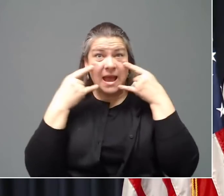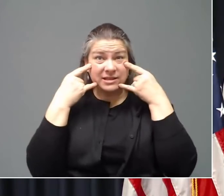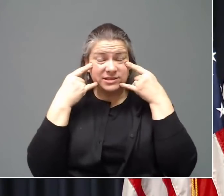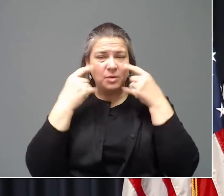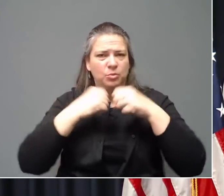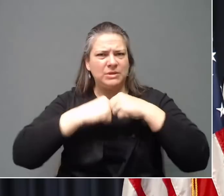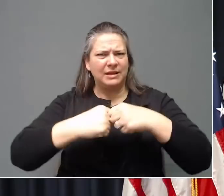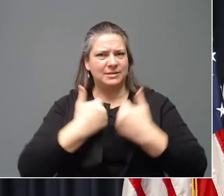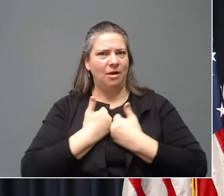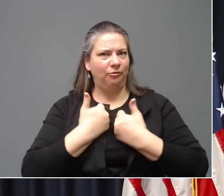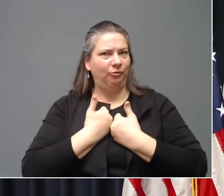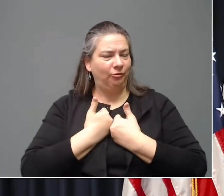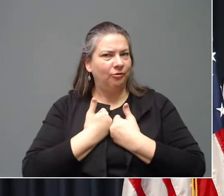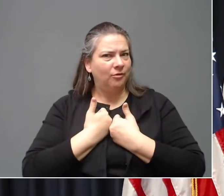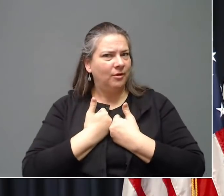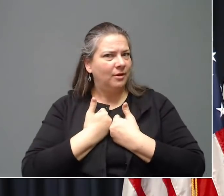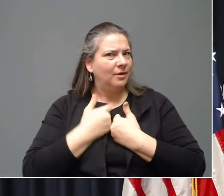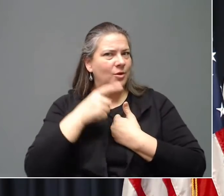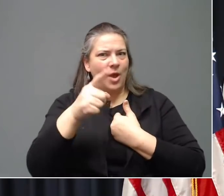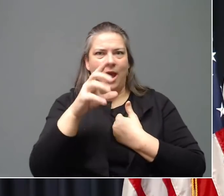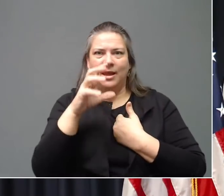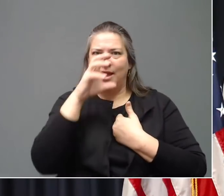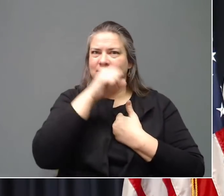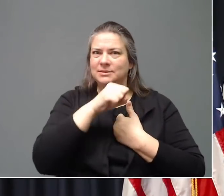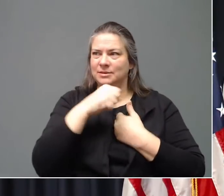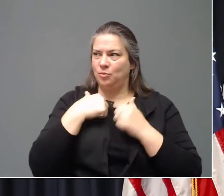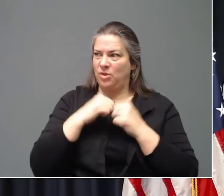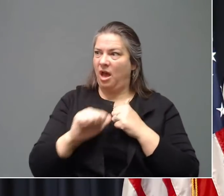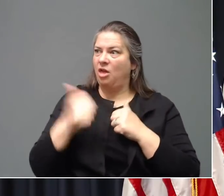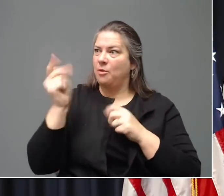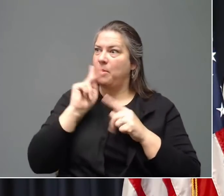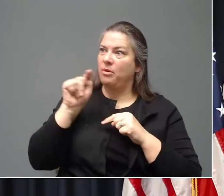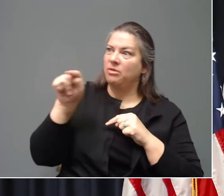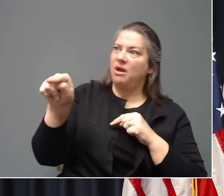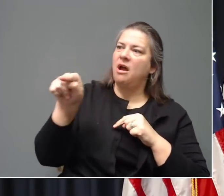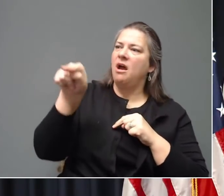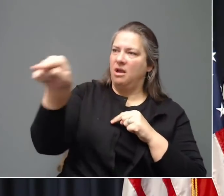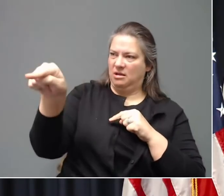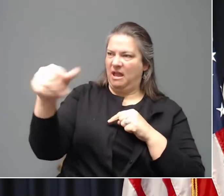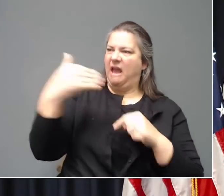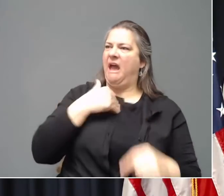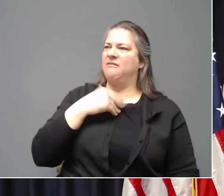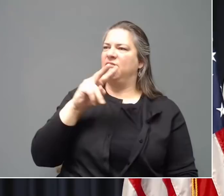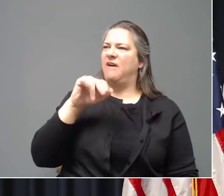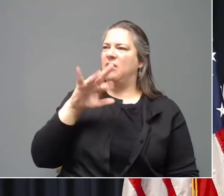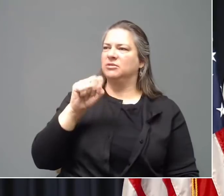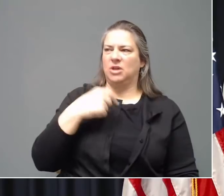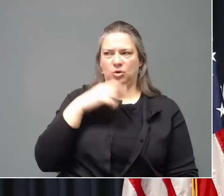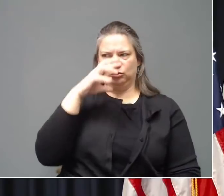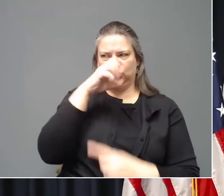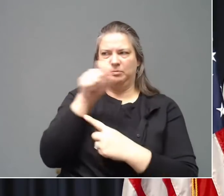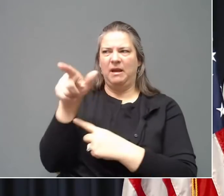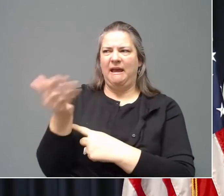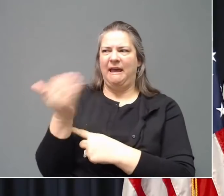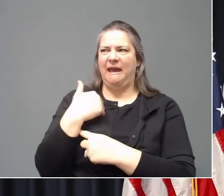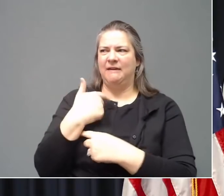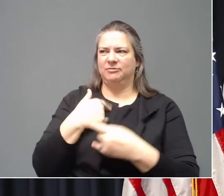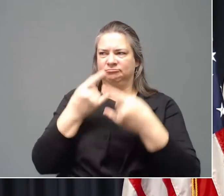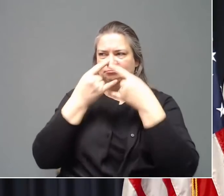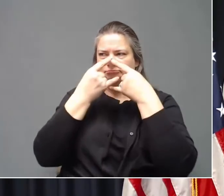to assume if you're indoors with other people that someone has the virus, and you need to be wearing that mask outside of your